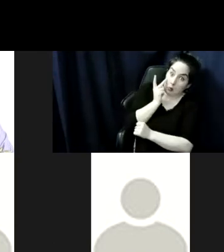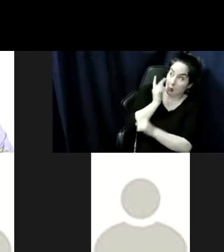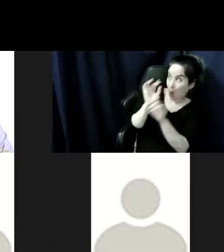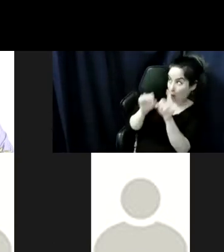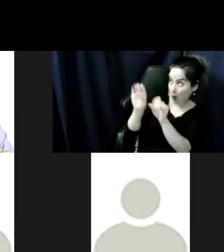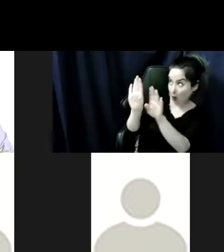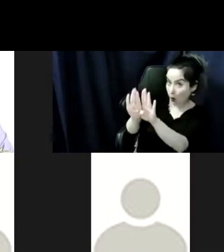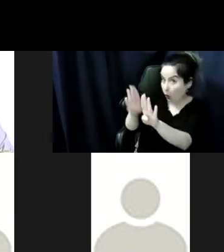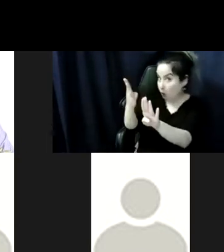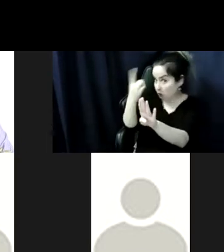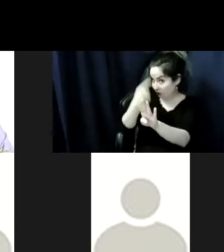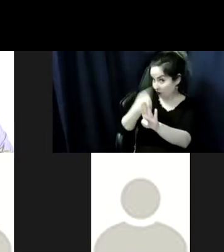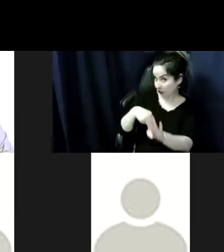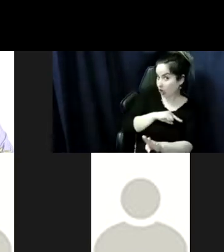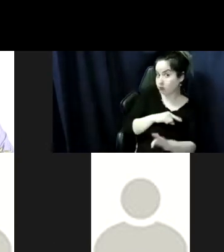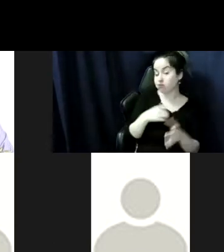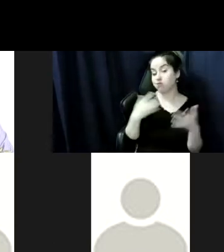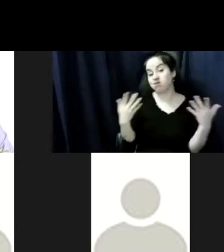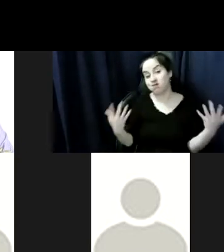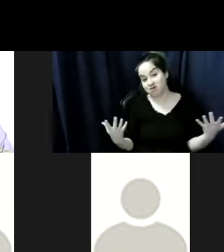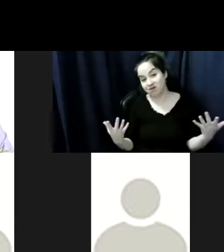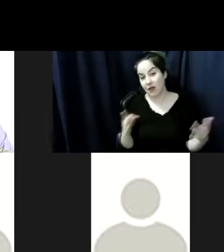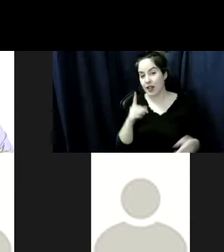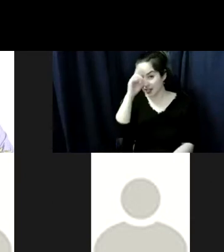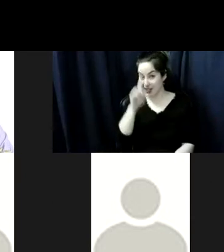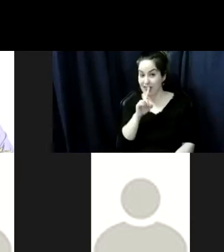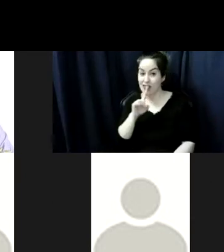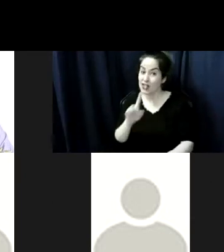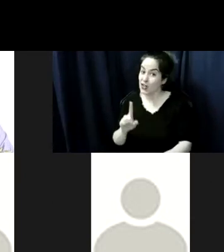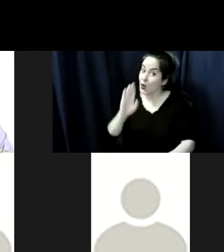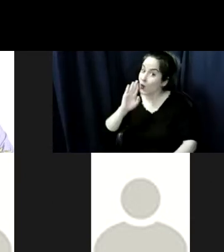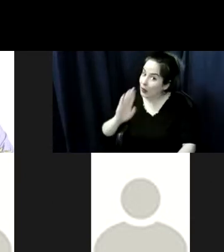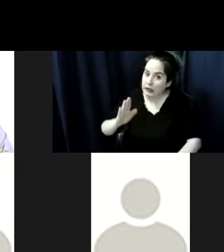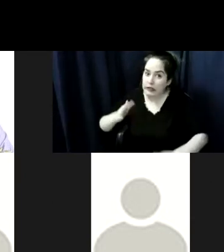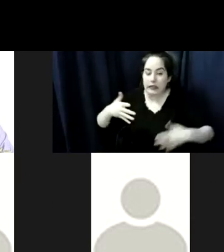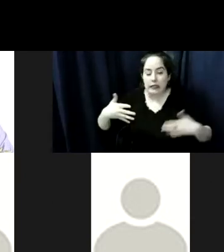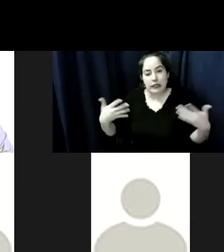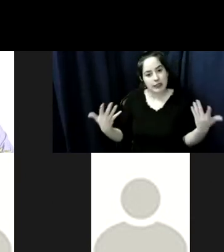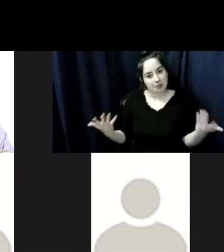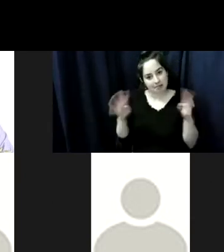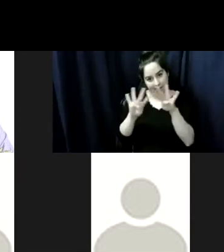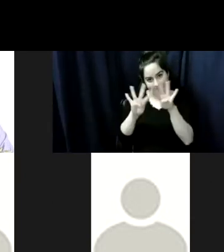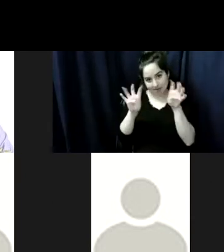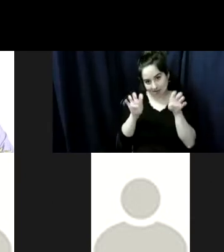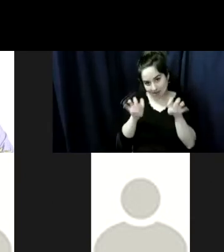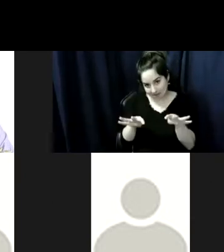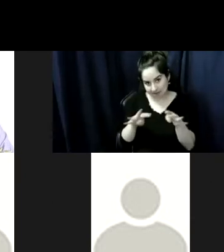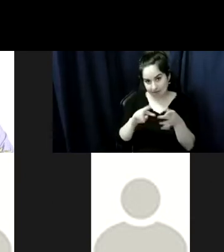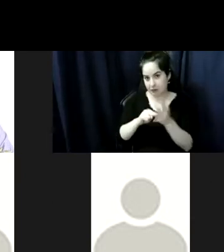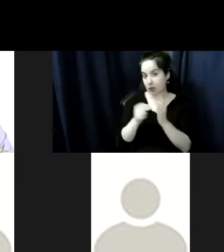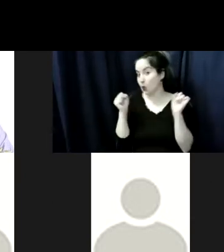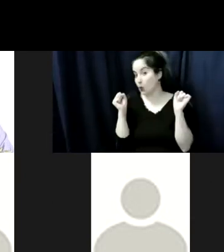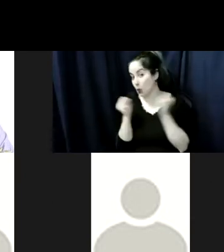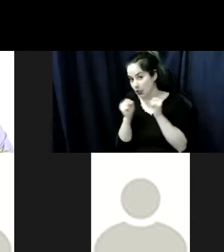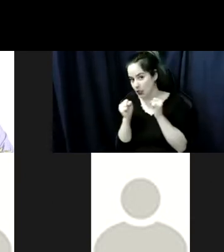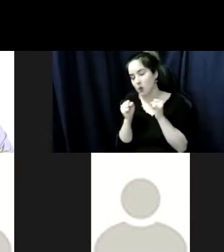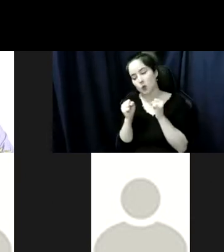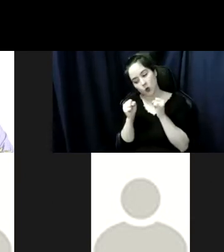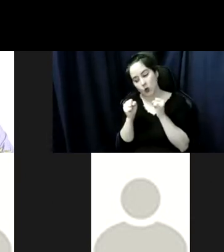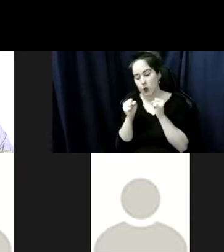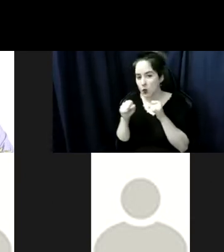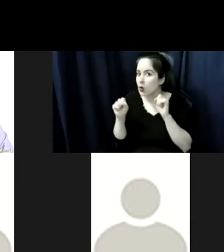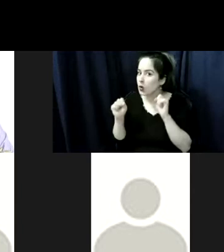us, but there's no guarantee they will. So there's a lot of complexity about doing, you know, winter programming. But it would be